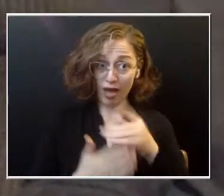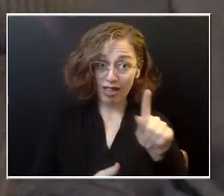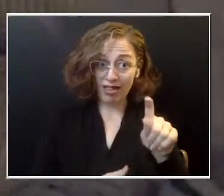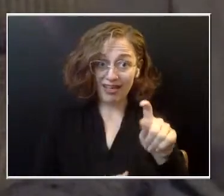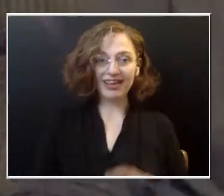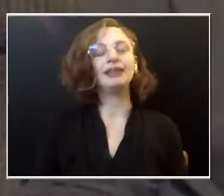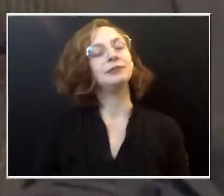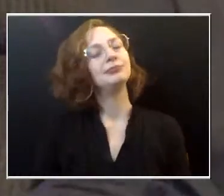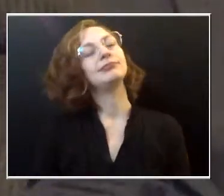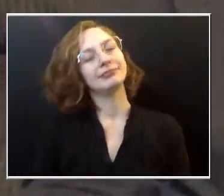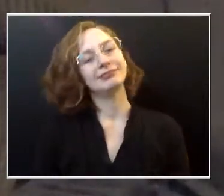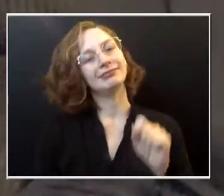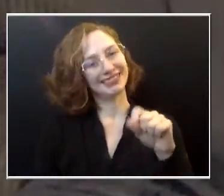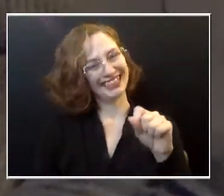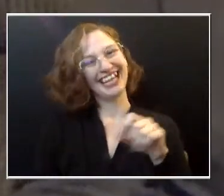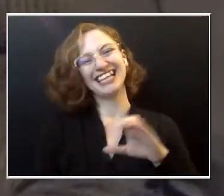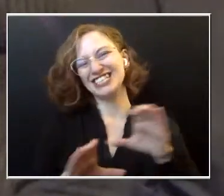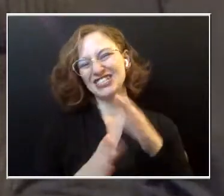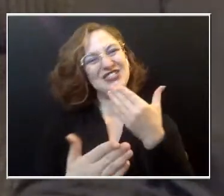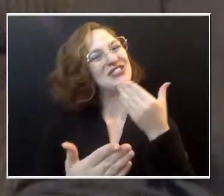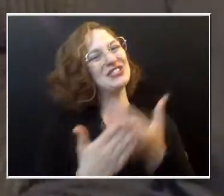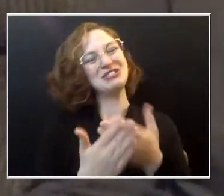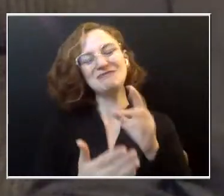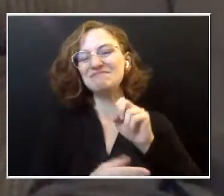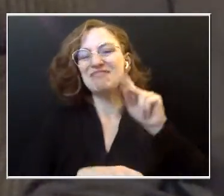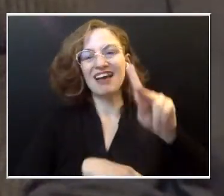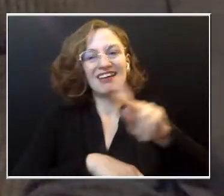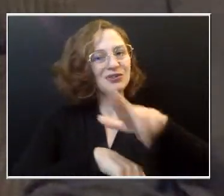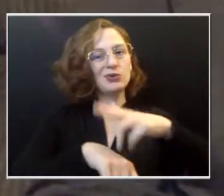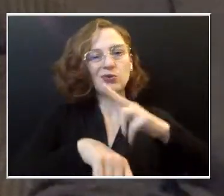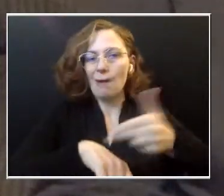Yes, he's doing good. Back to his normal self.